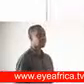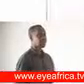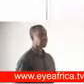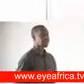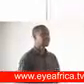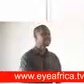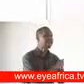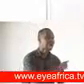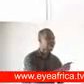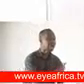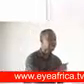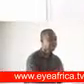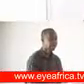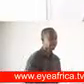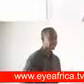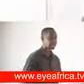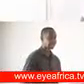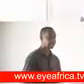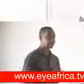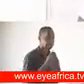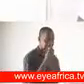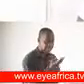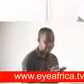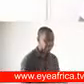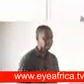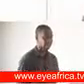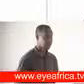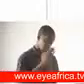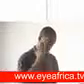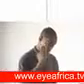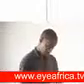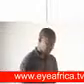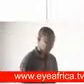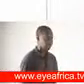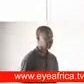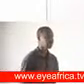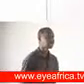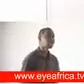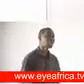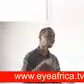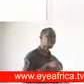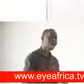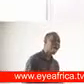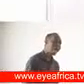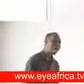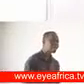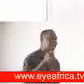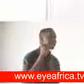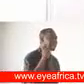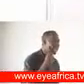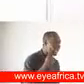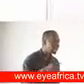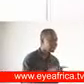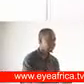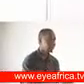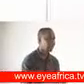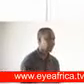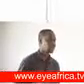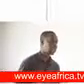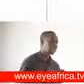It also reiterates that you must not add date to the recipient address.